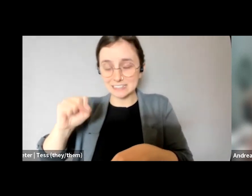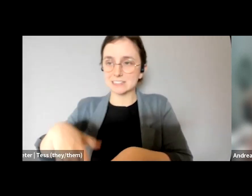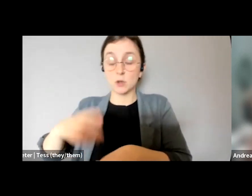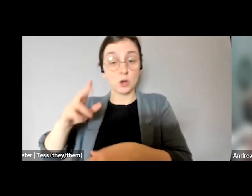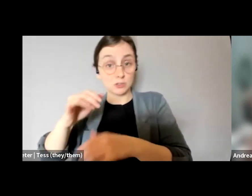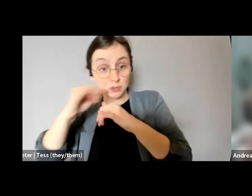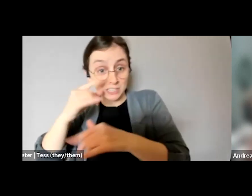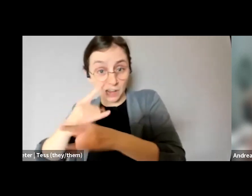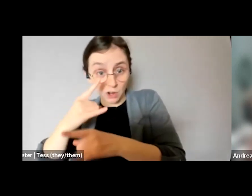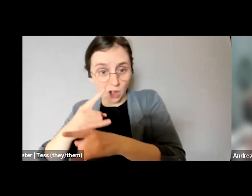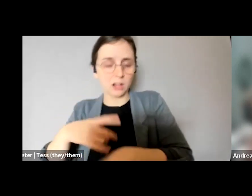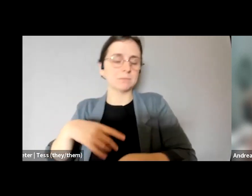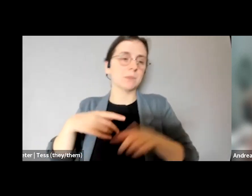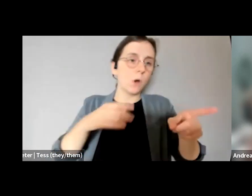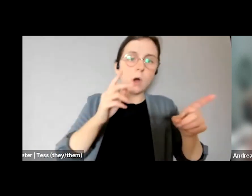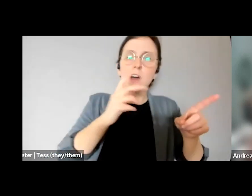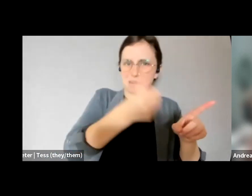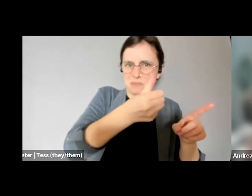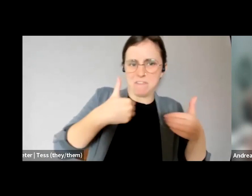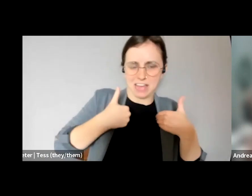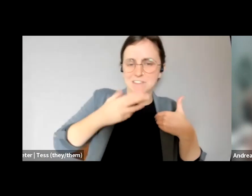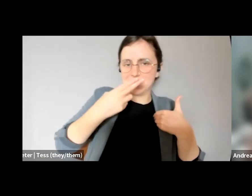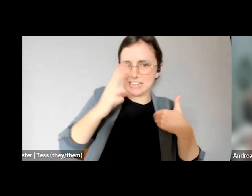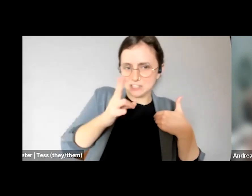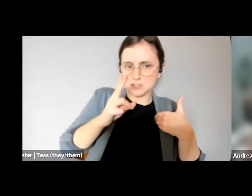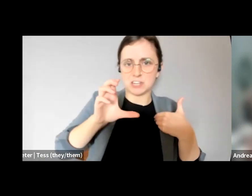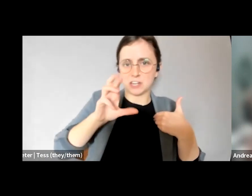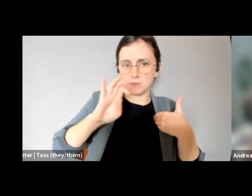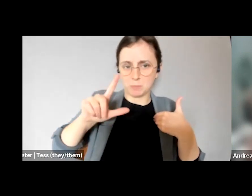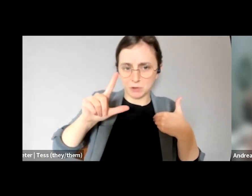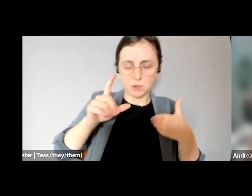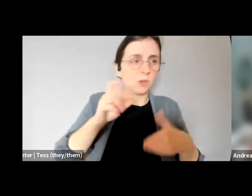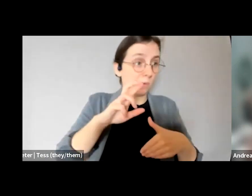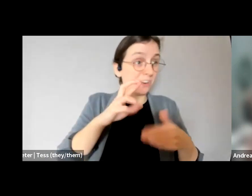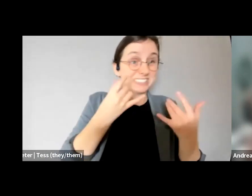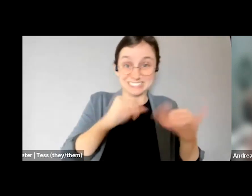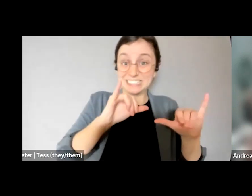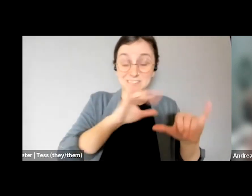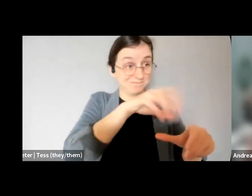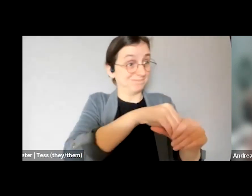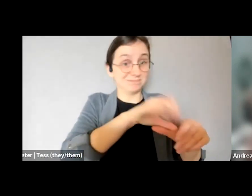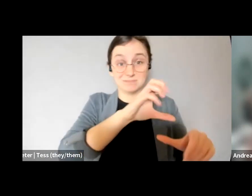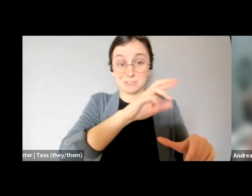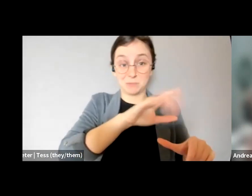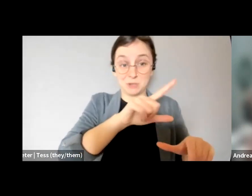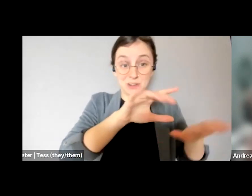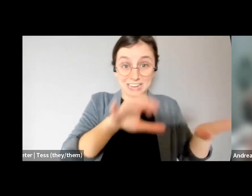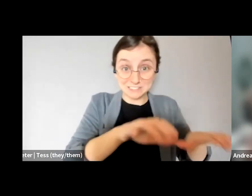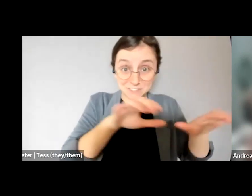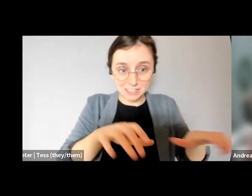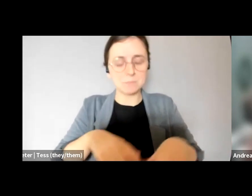history, those who are incarcerated or formerly incarcerated, individuals who are undocumented,